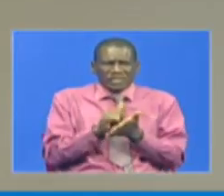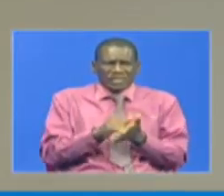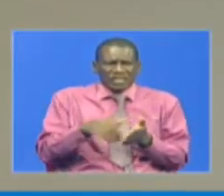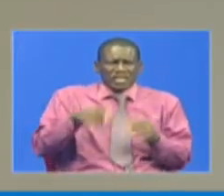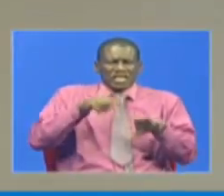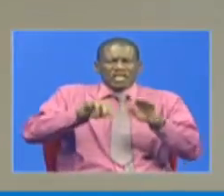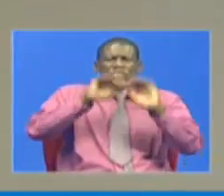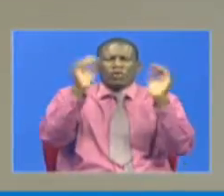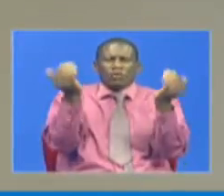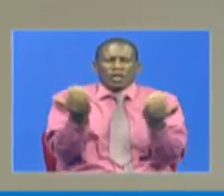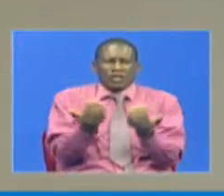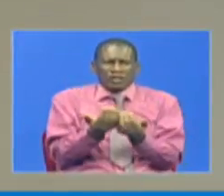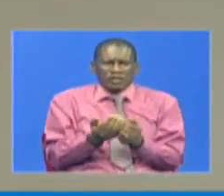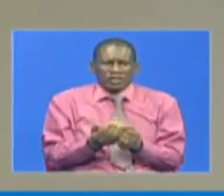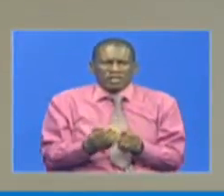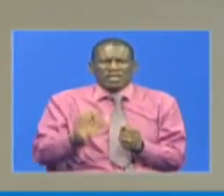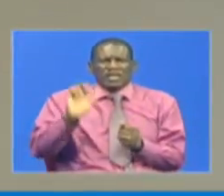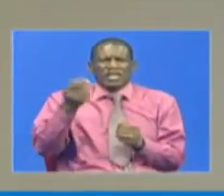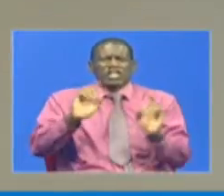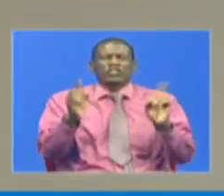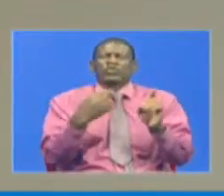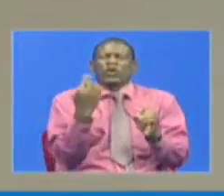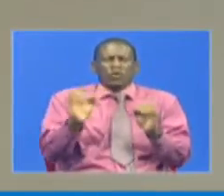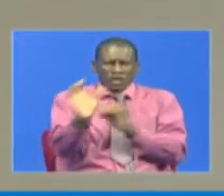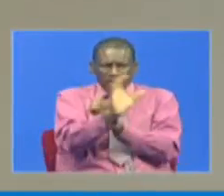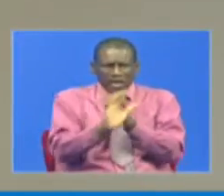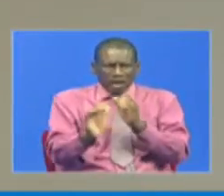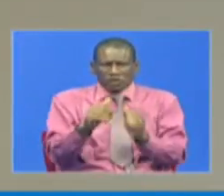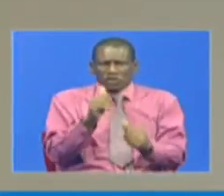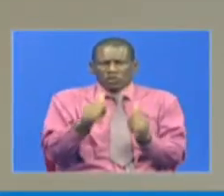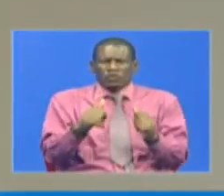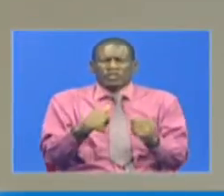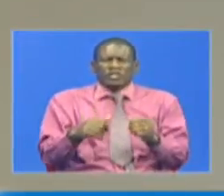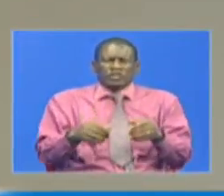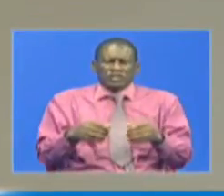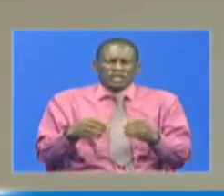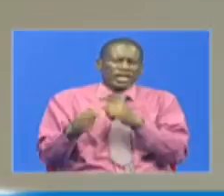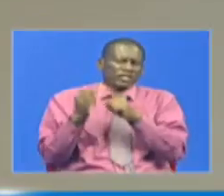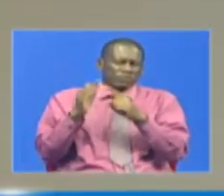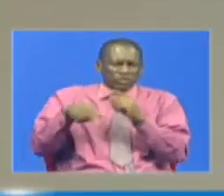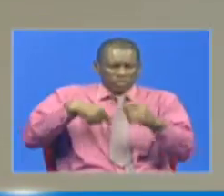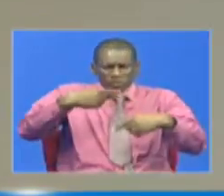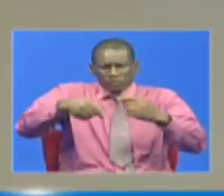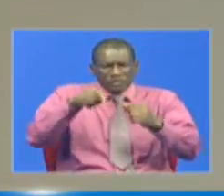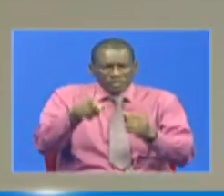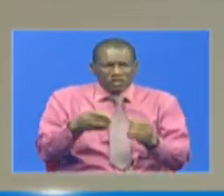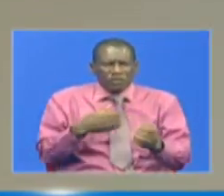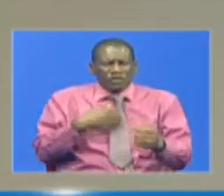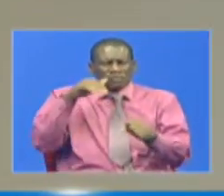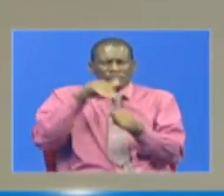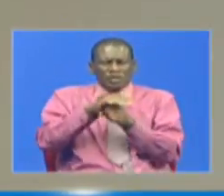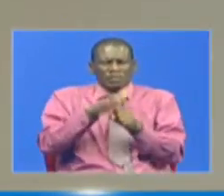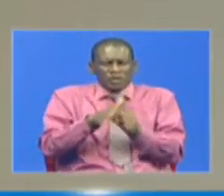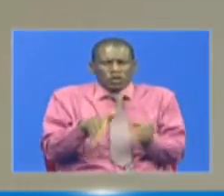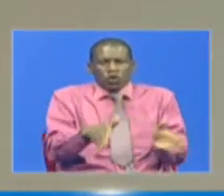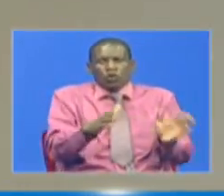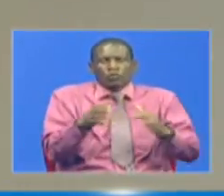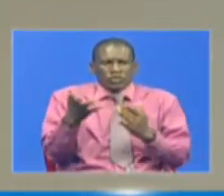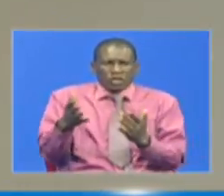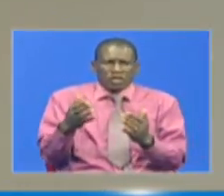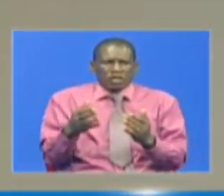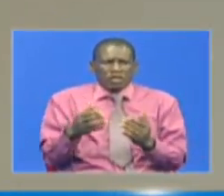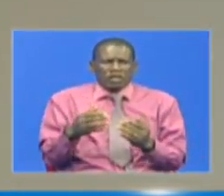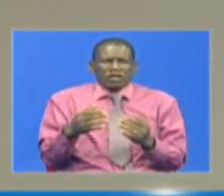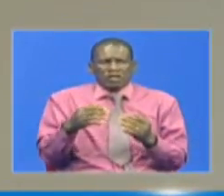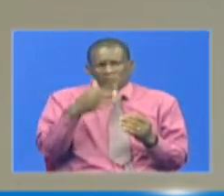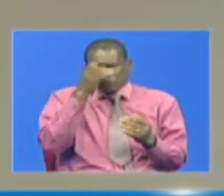world, Kenya is not the only country going through this process. And so there is a lot of opportunity because